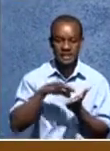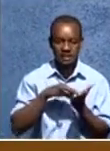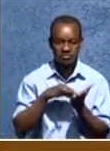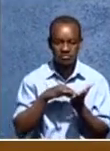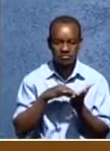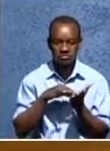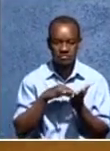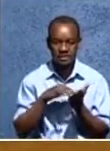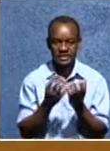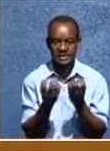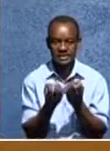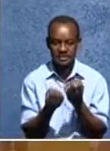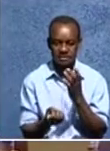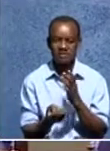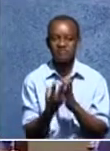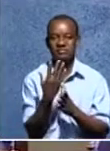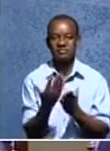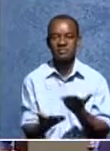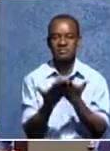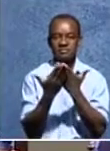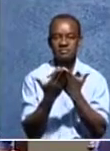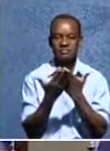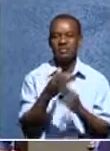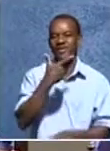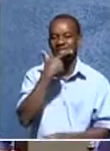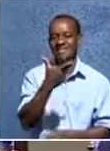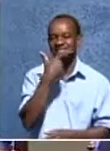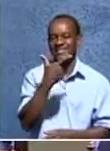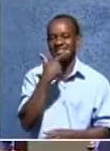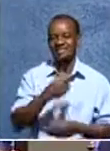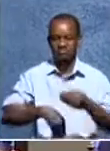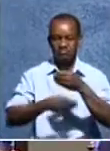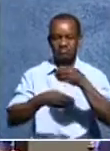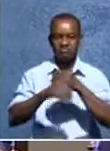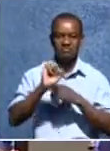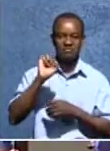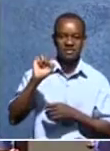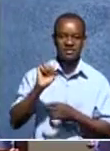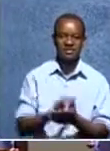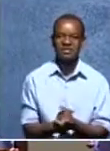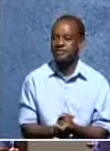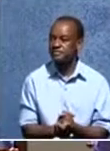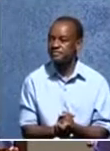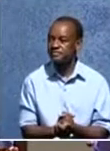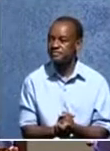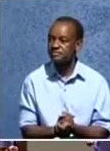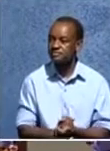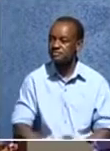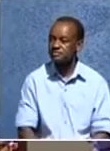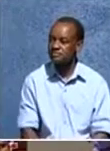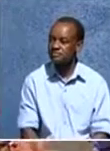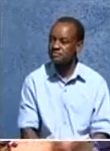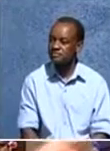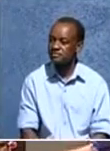met. Thank you very much for your contribution. Please continue with the good work you are doing at SMEs Compete. Mr.